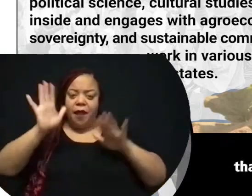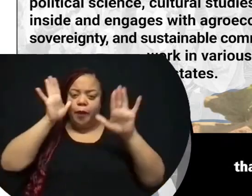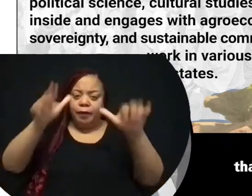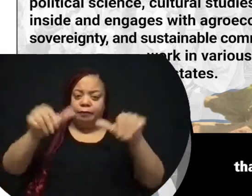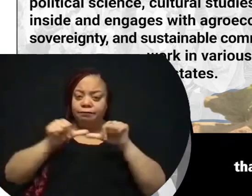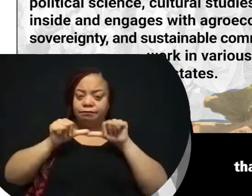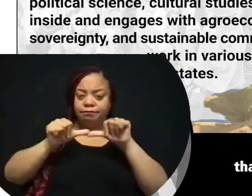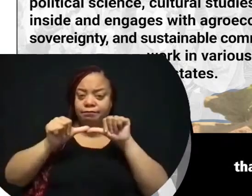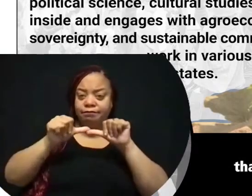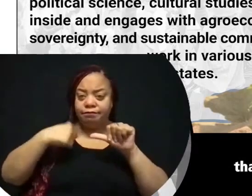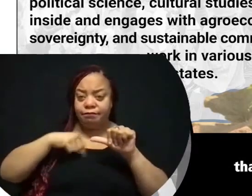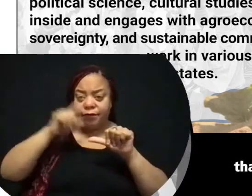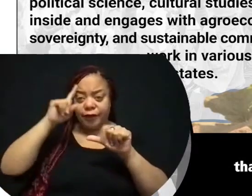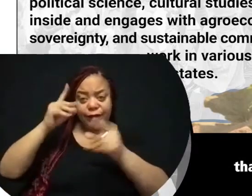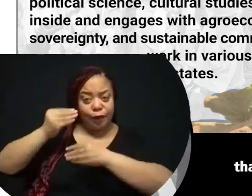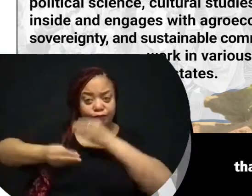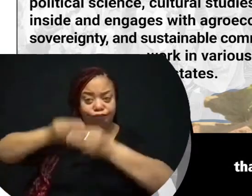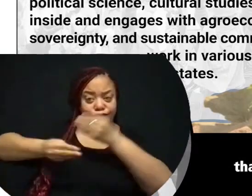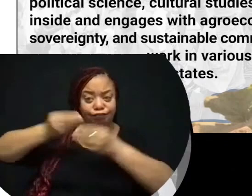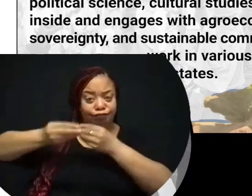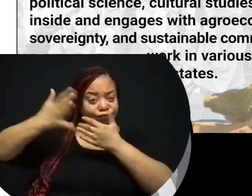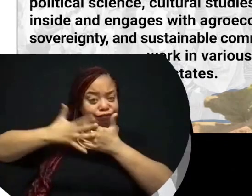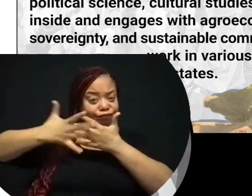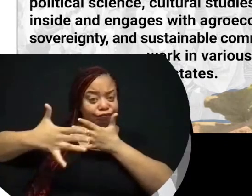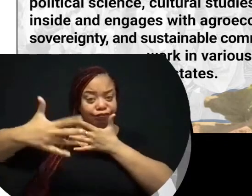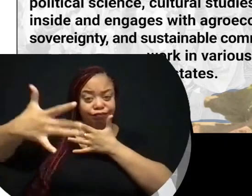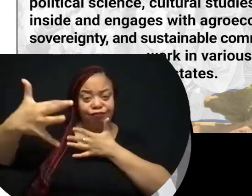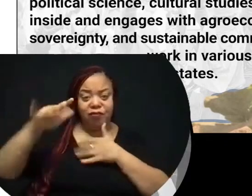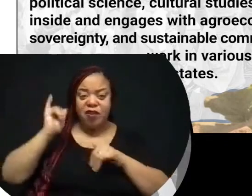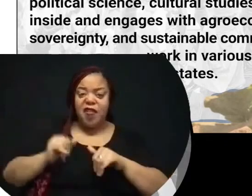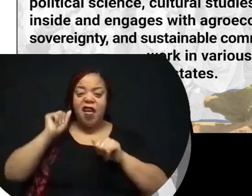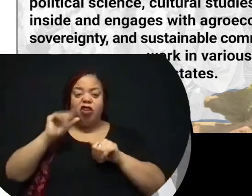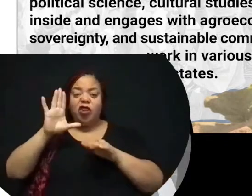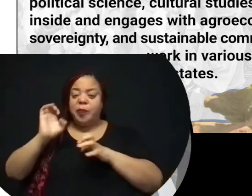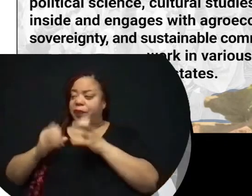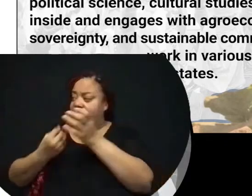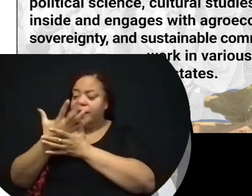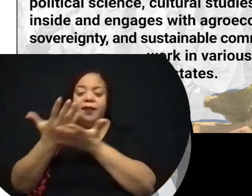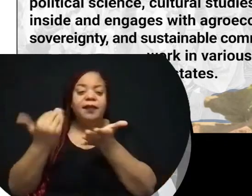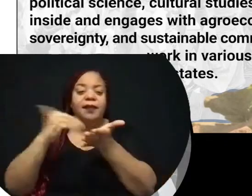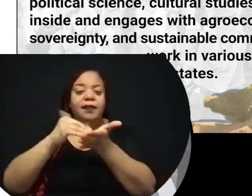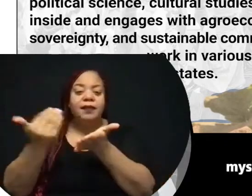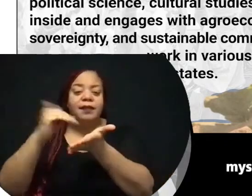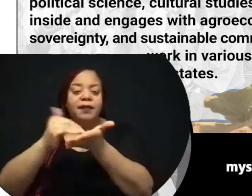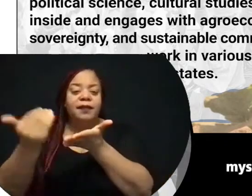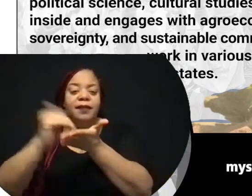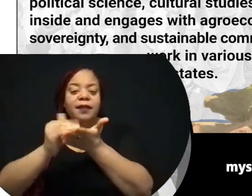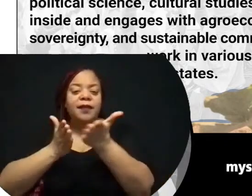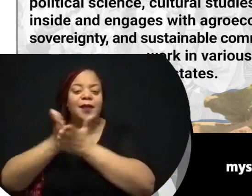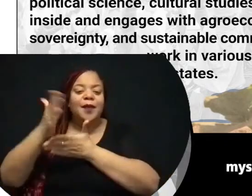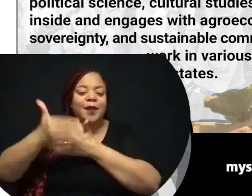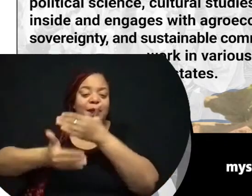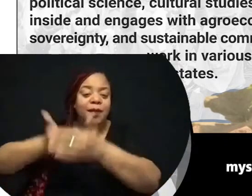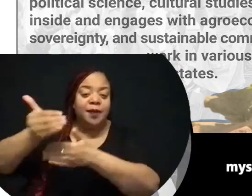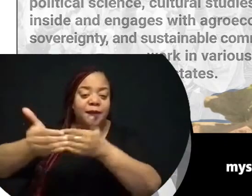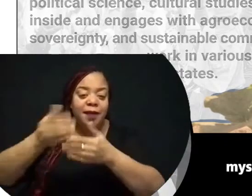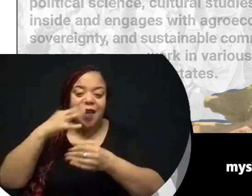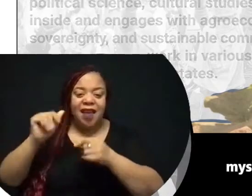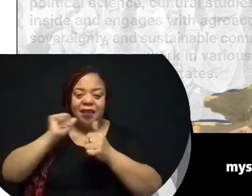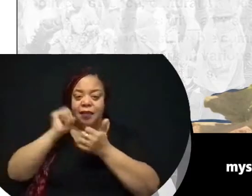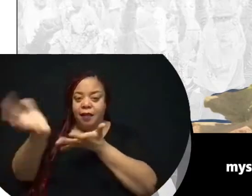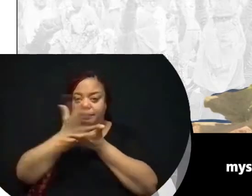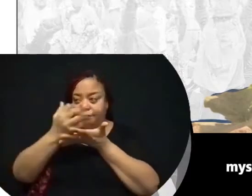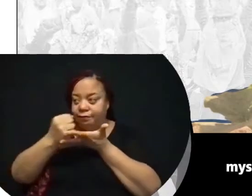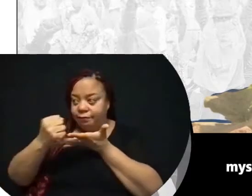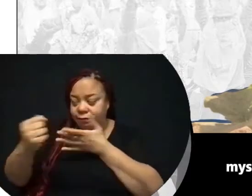that don't deplete non-human living things, and the things that don't deplete humanity. And that's the real connection that